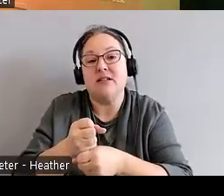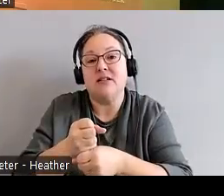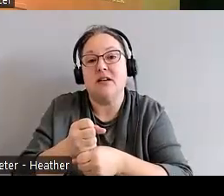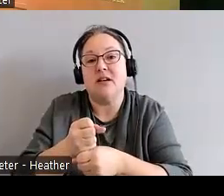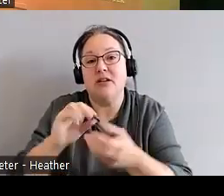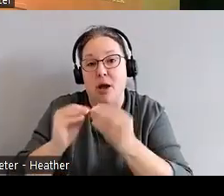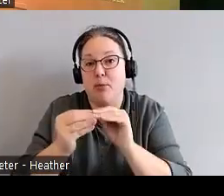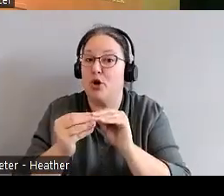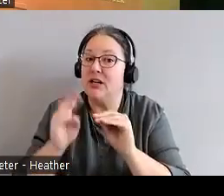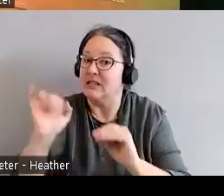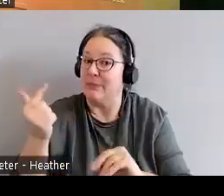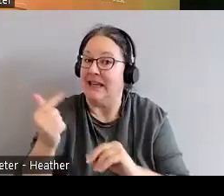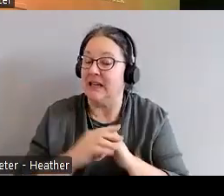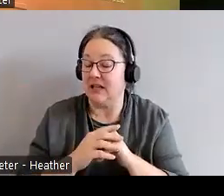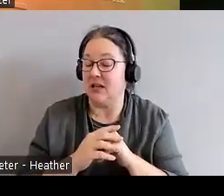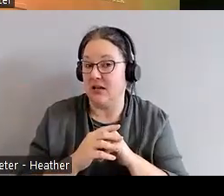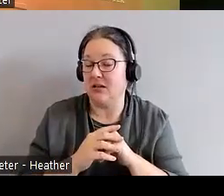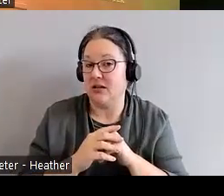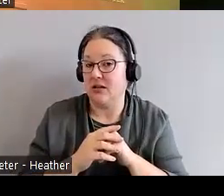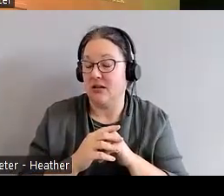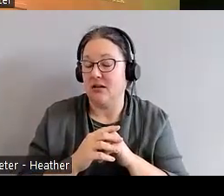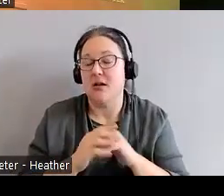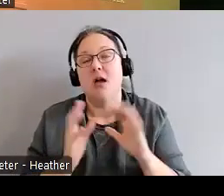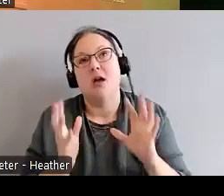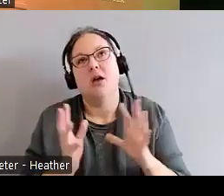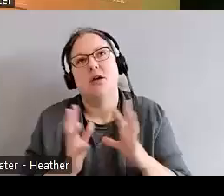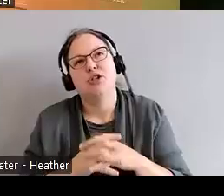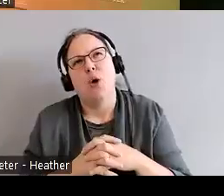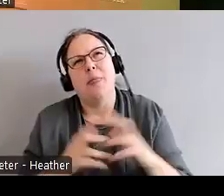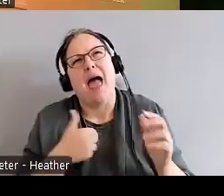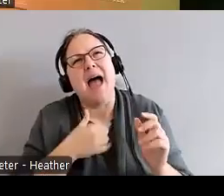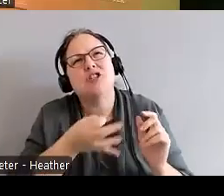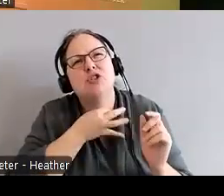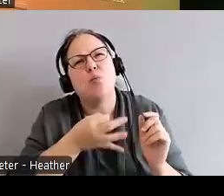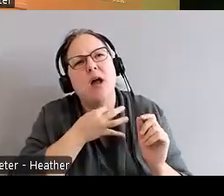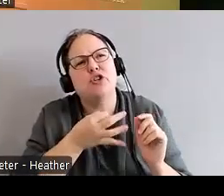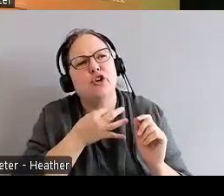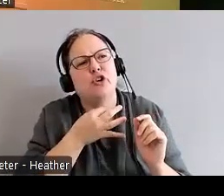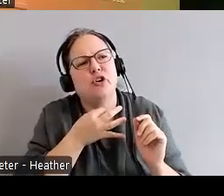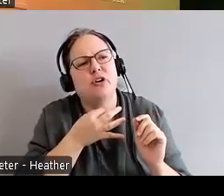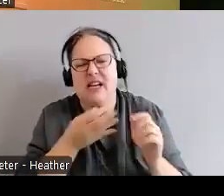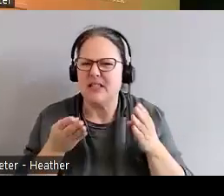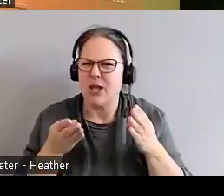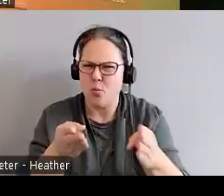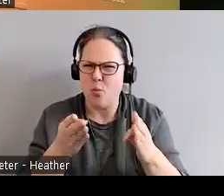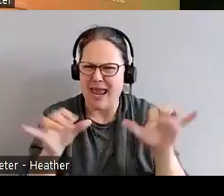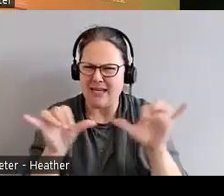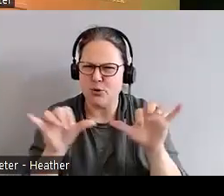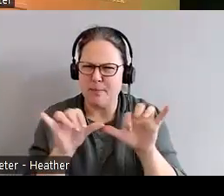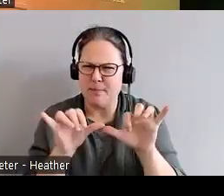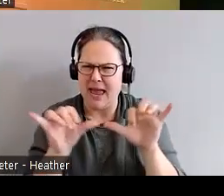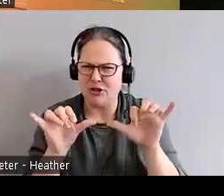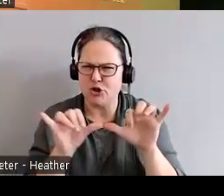So do you think, and the other thing I'm wondering is, was there a way to measure the sort of